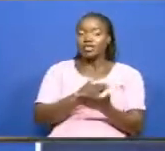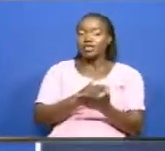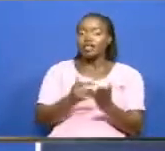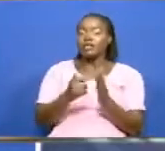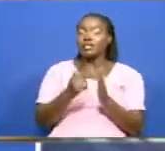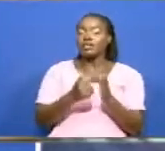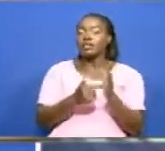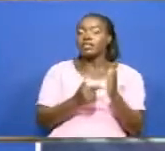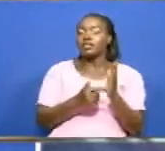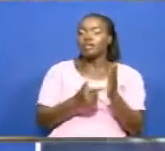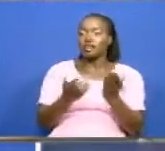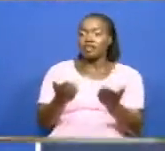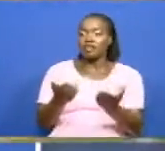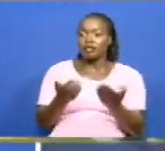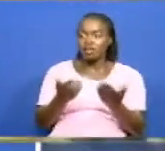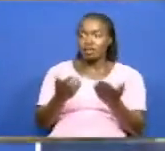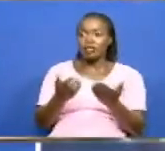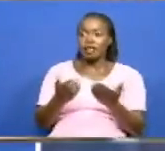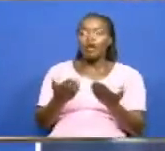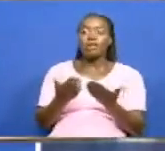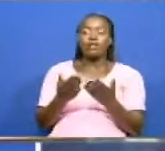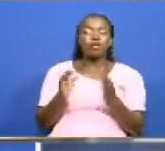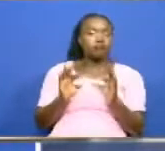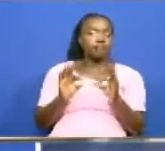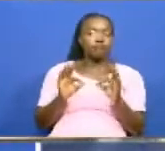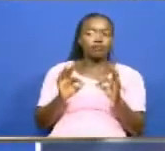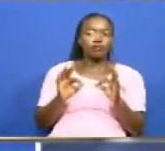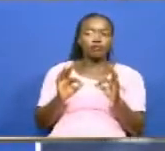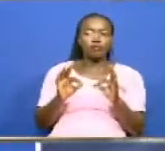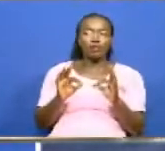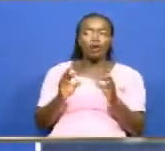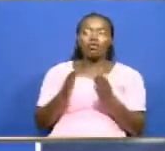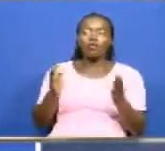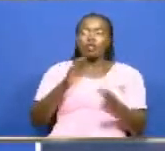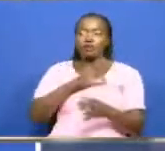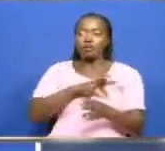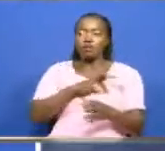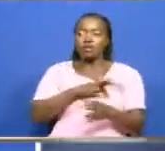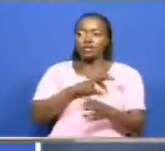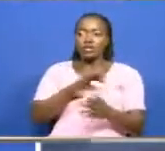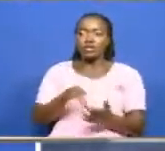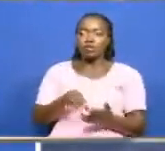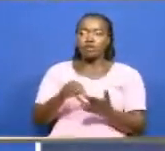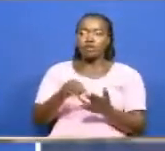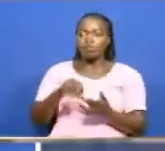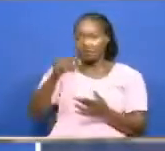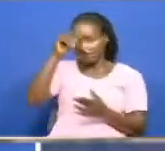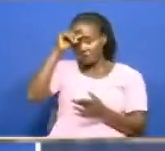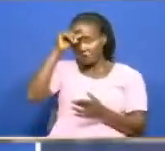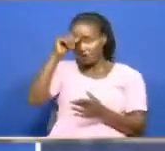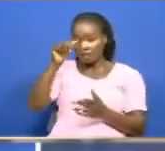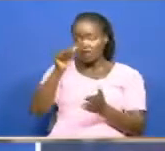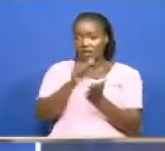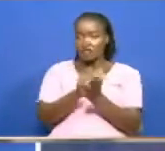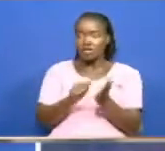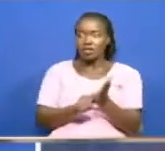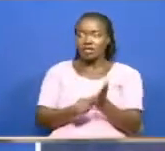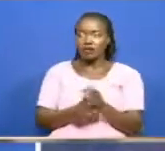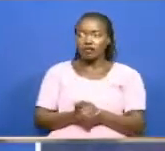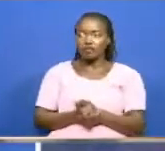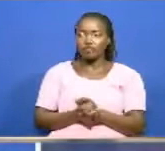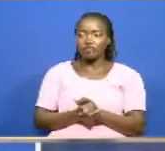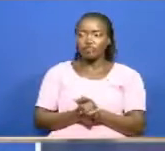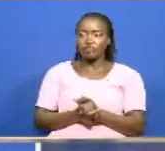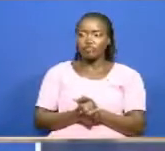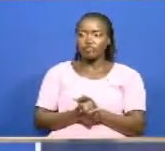exuded confidence that the state-of-the-art facility will be of great benefit, especially for government agencies. We have a tier